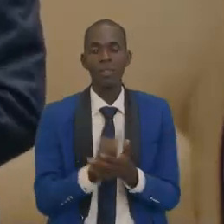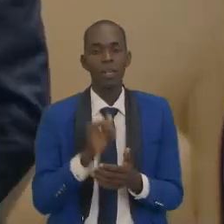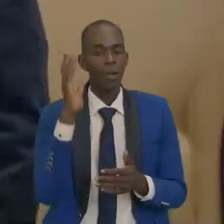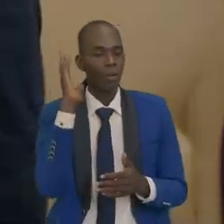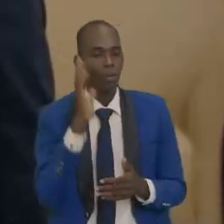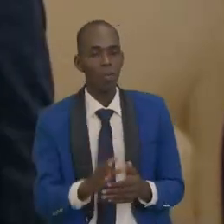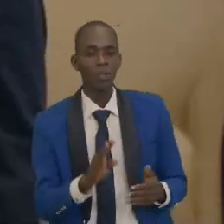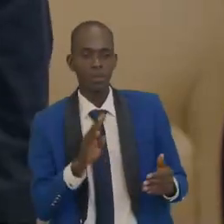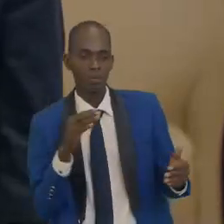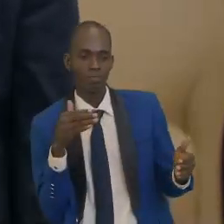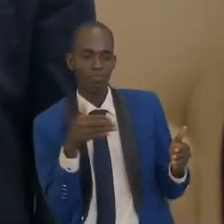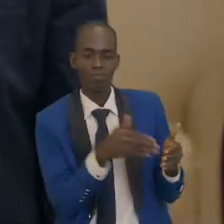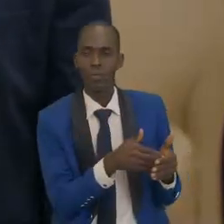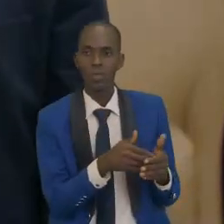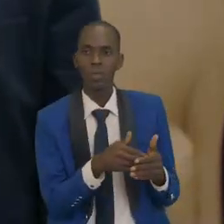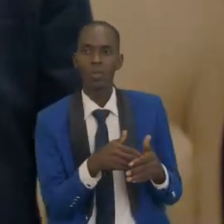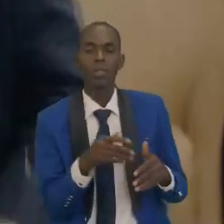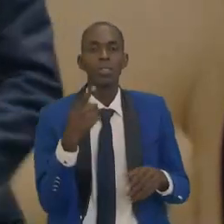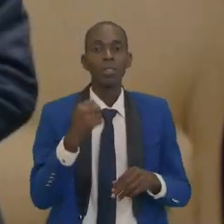Revival of the world